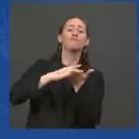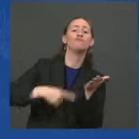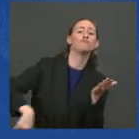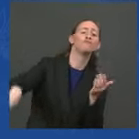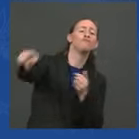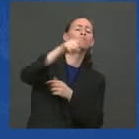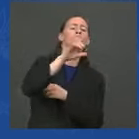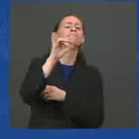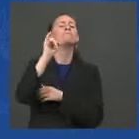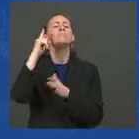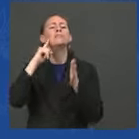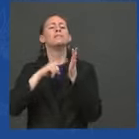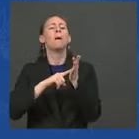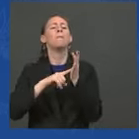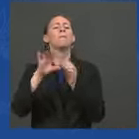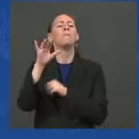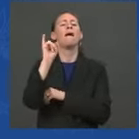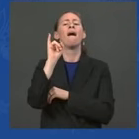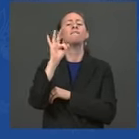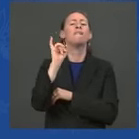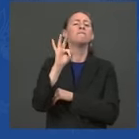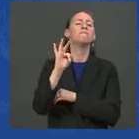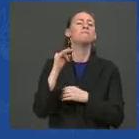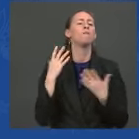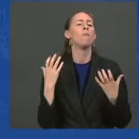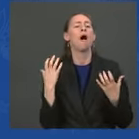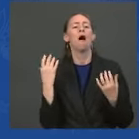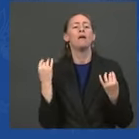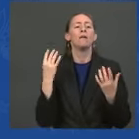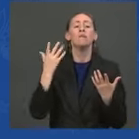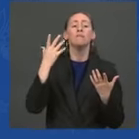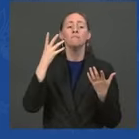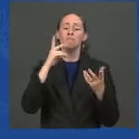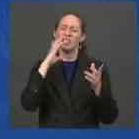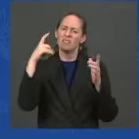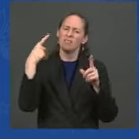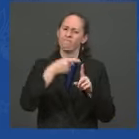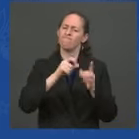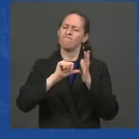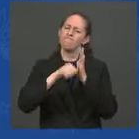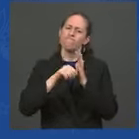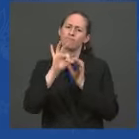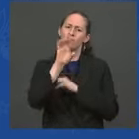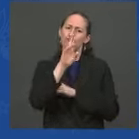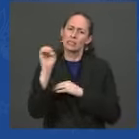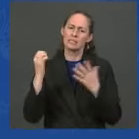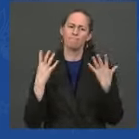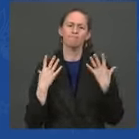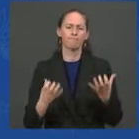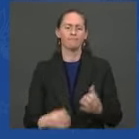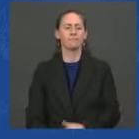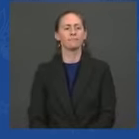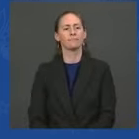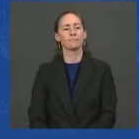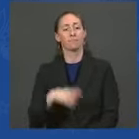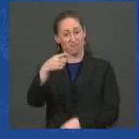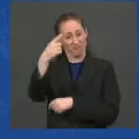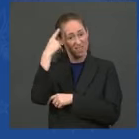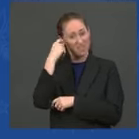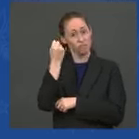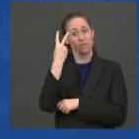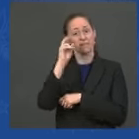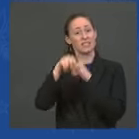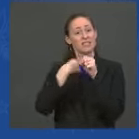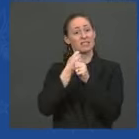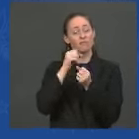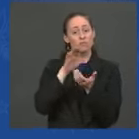going to do? We need free public education. Does anybody think we'd think 12 years was enough in the second